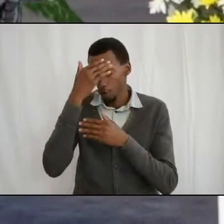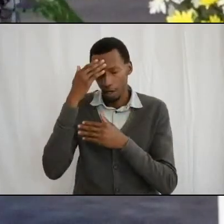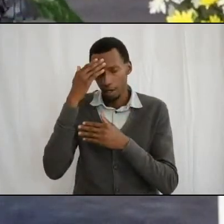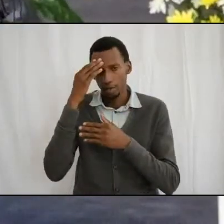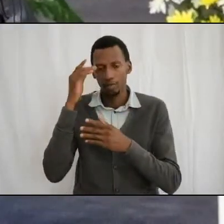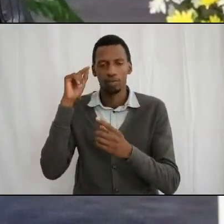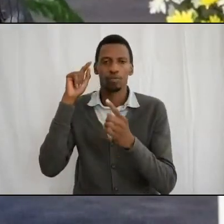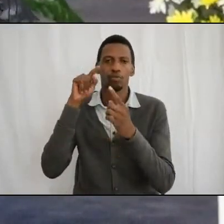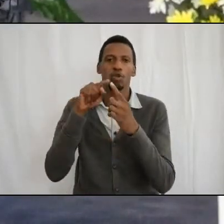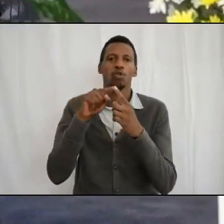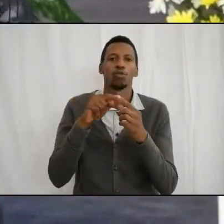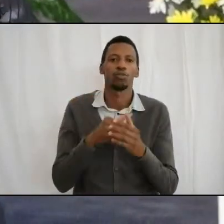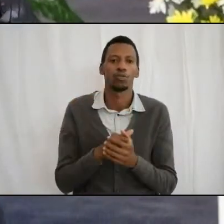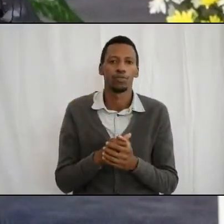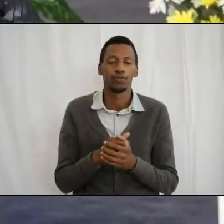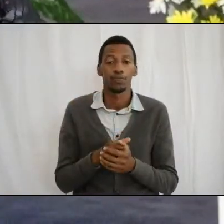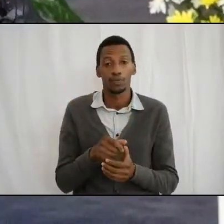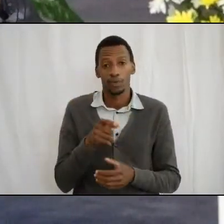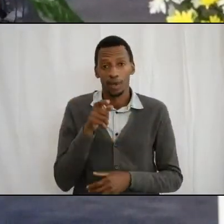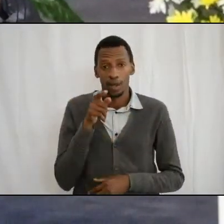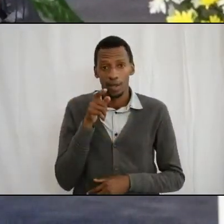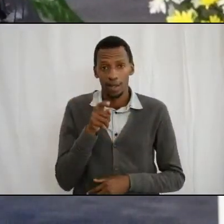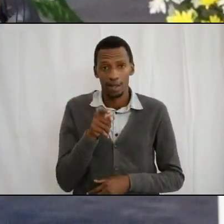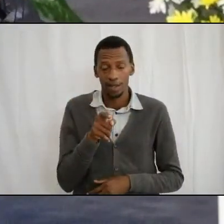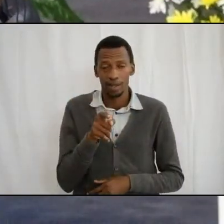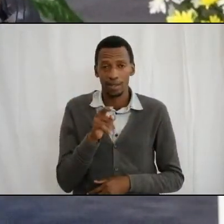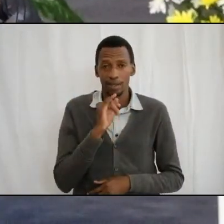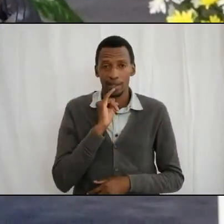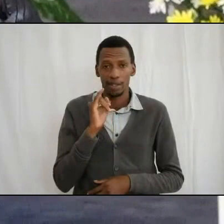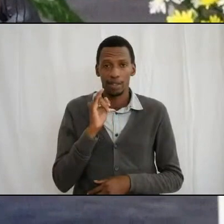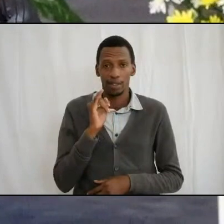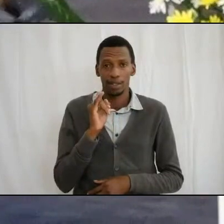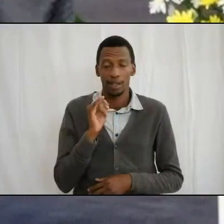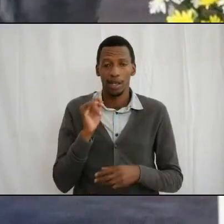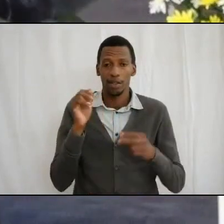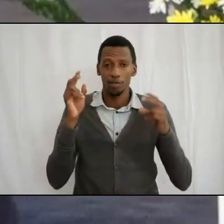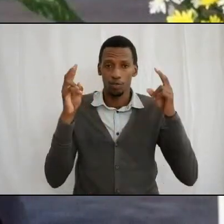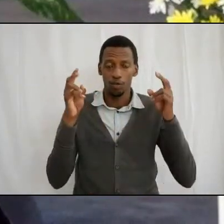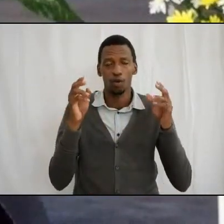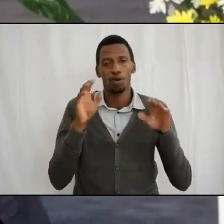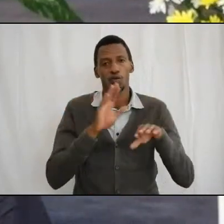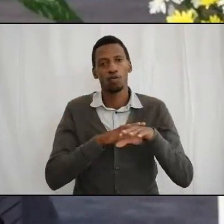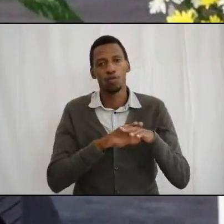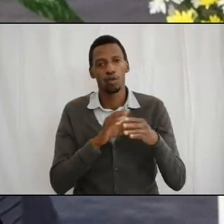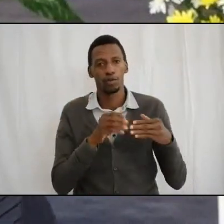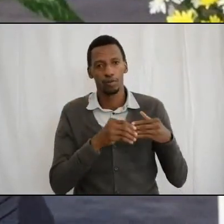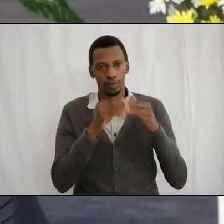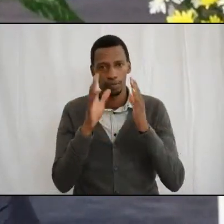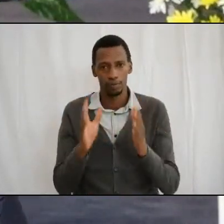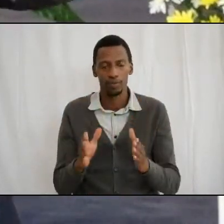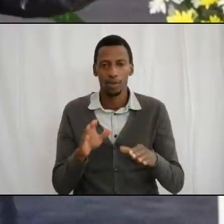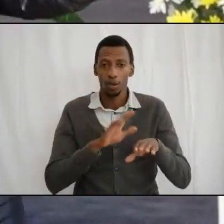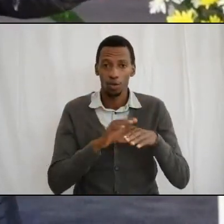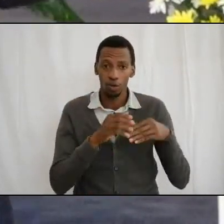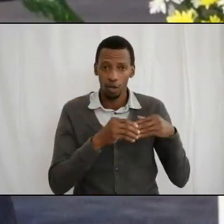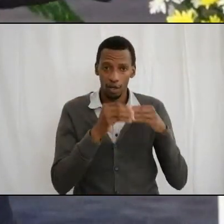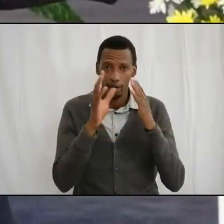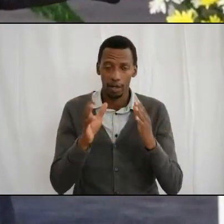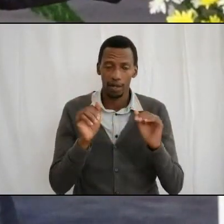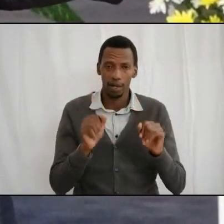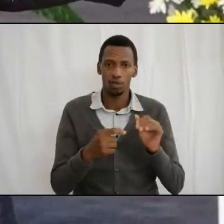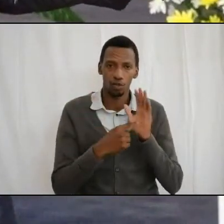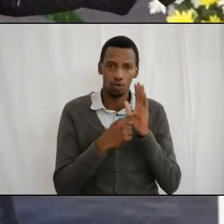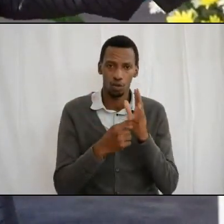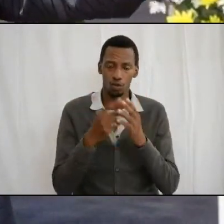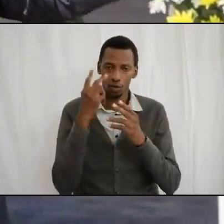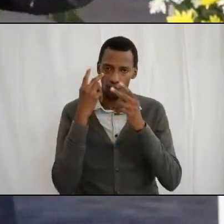This is the essence of really good leaders. Good leaders can cast the vision, they can see the